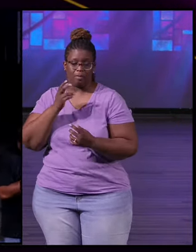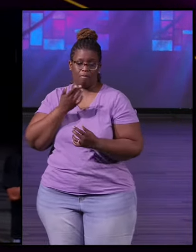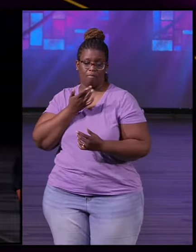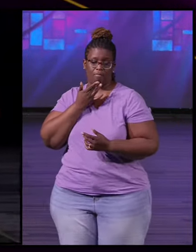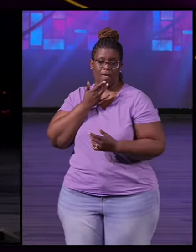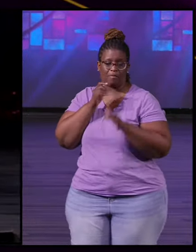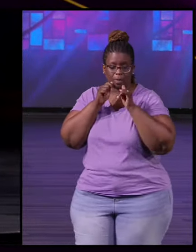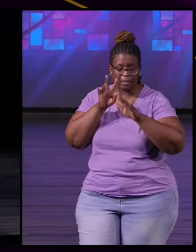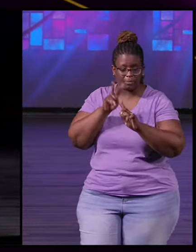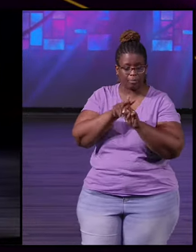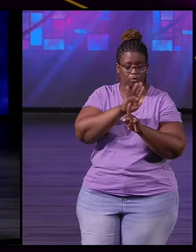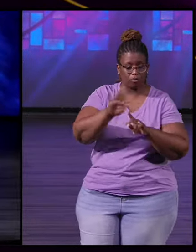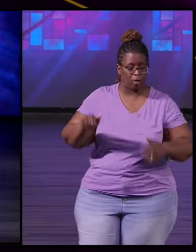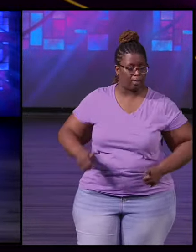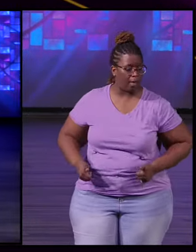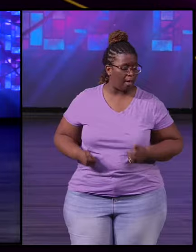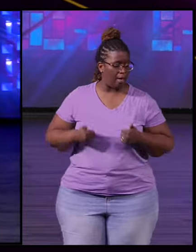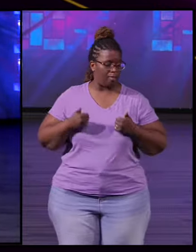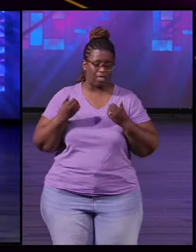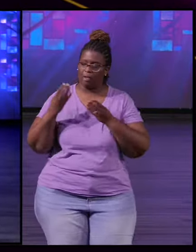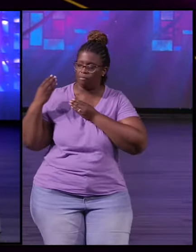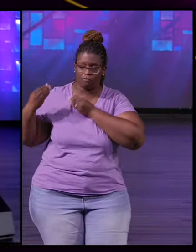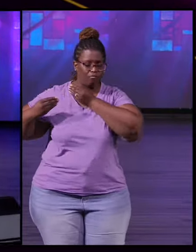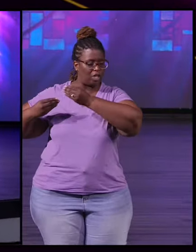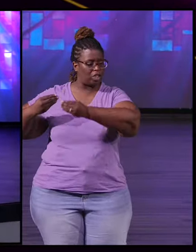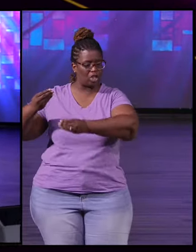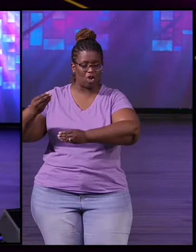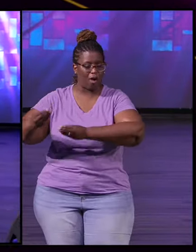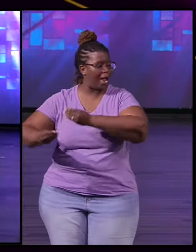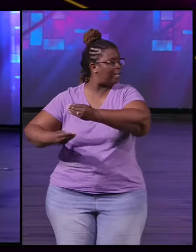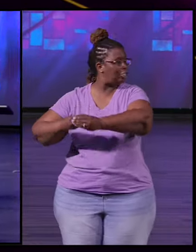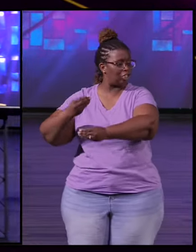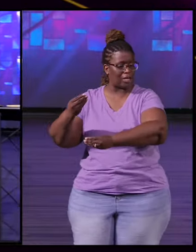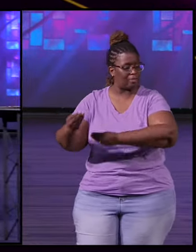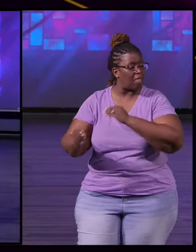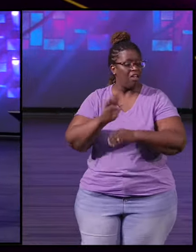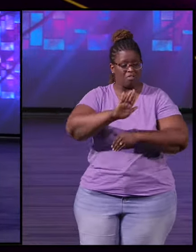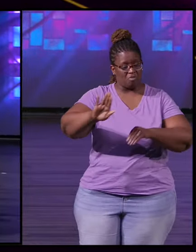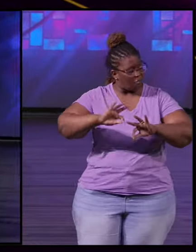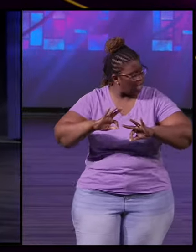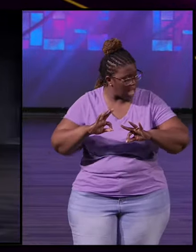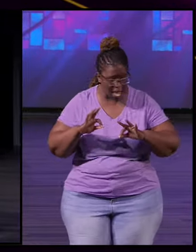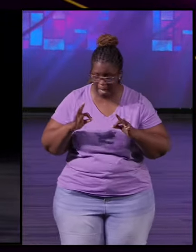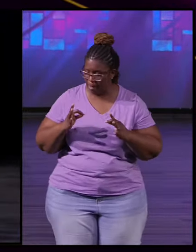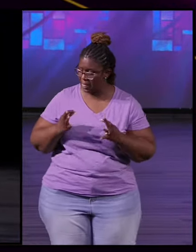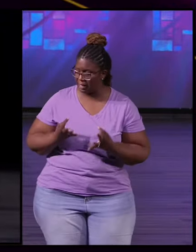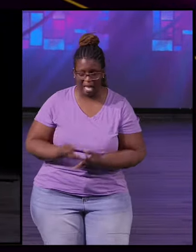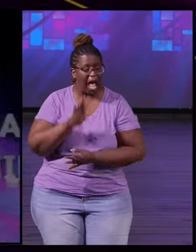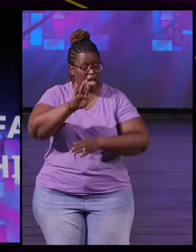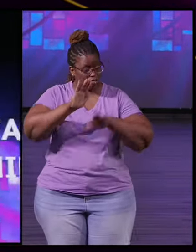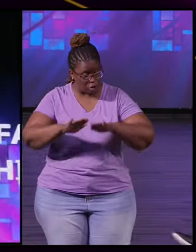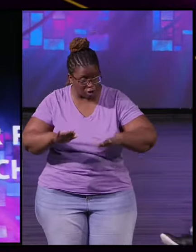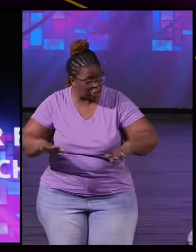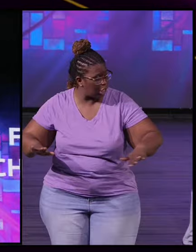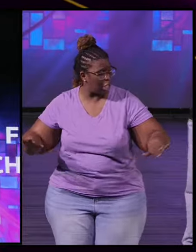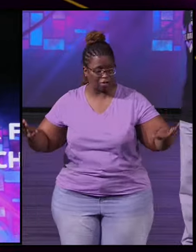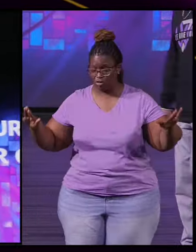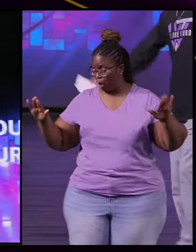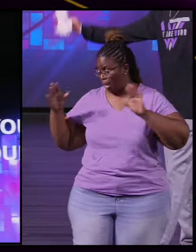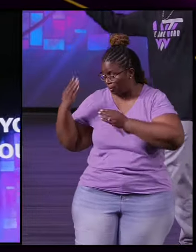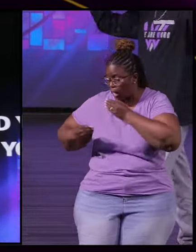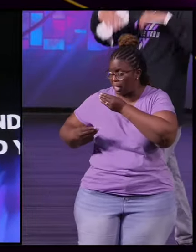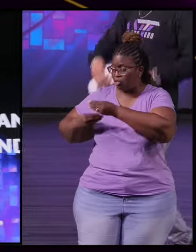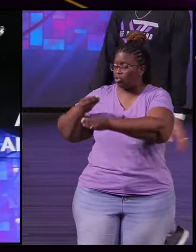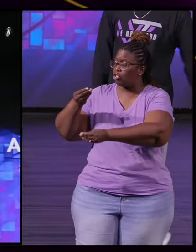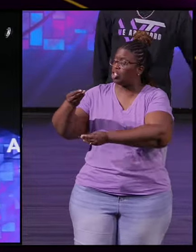you. And y'all lift up a song that I want to just have a congregational worship song, something we all know.